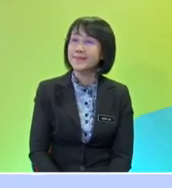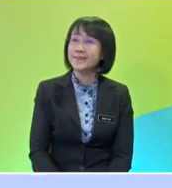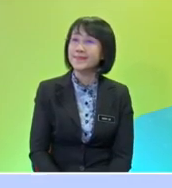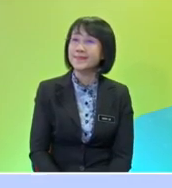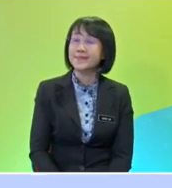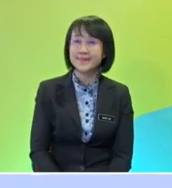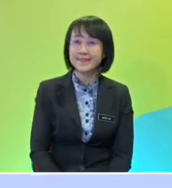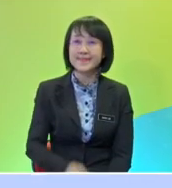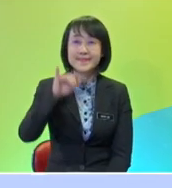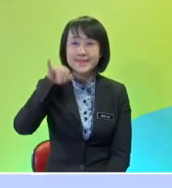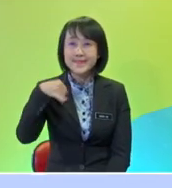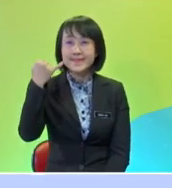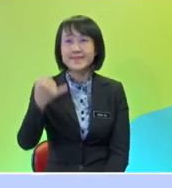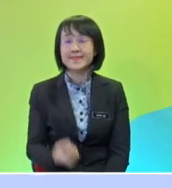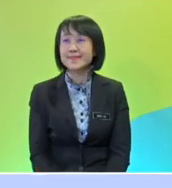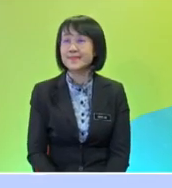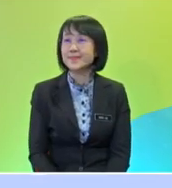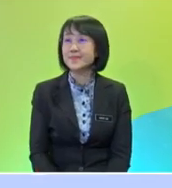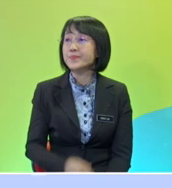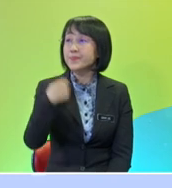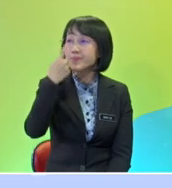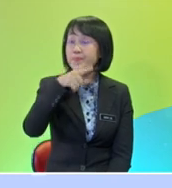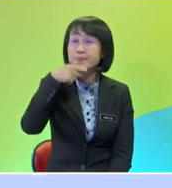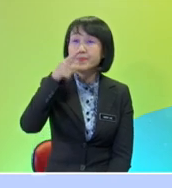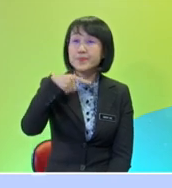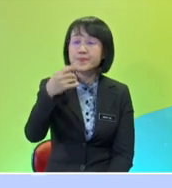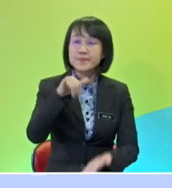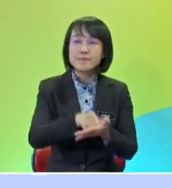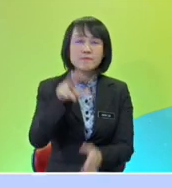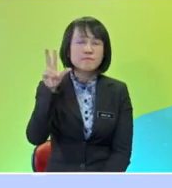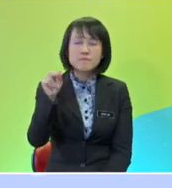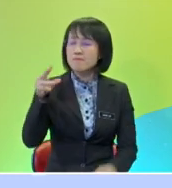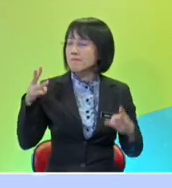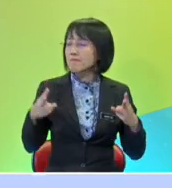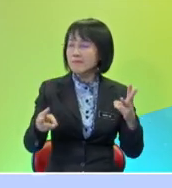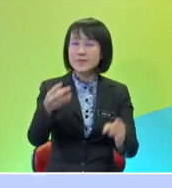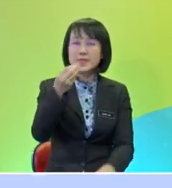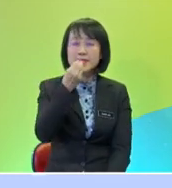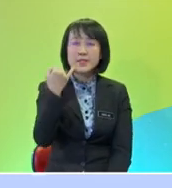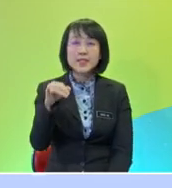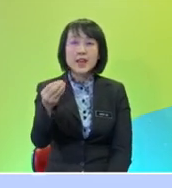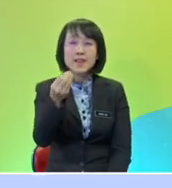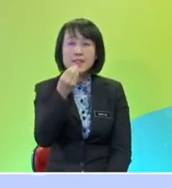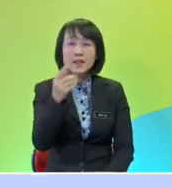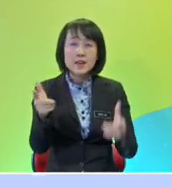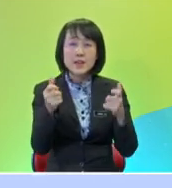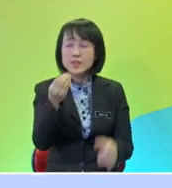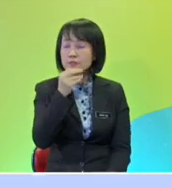Alright. Okay. Yes, Jemima. Who said that no way eating fast food is not okay?